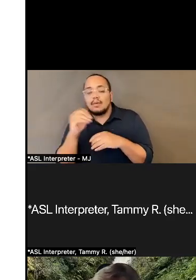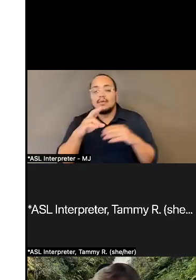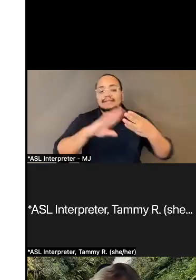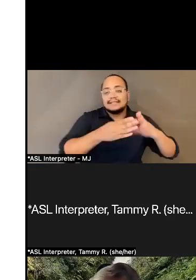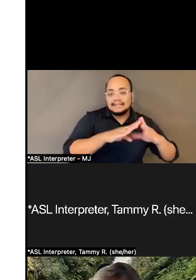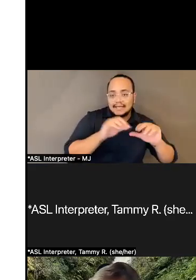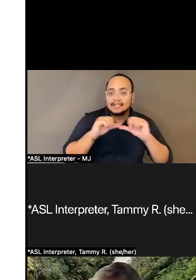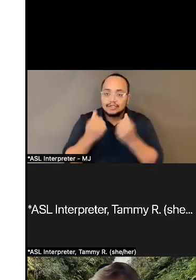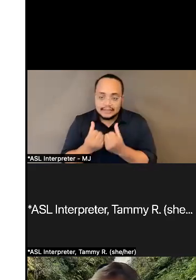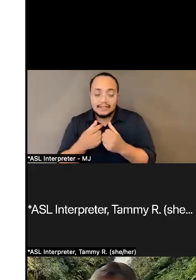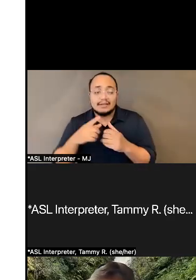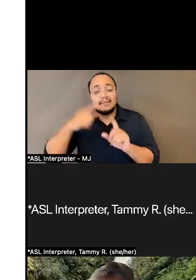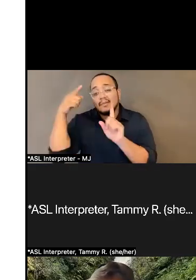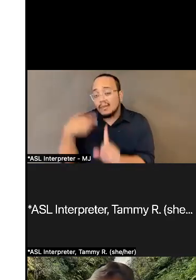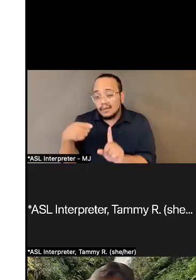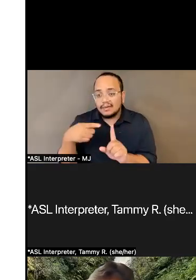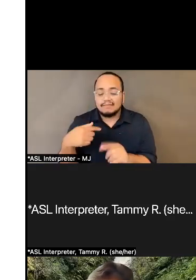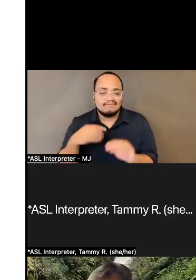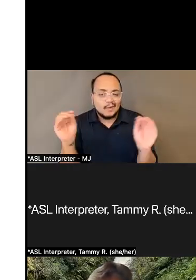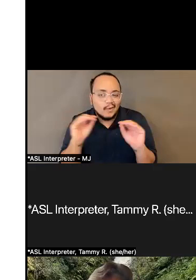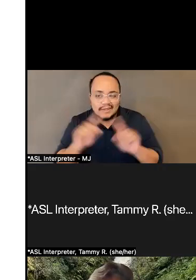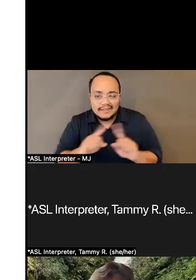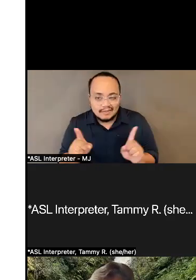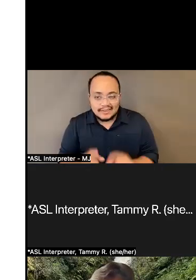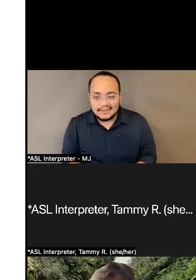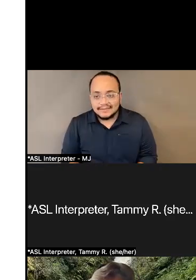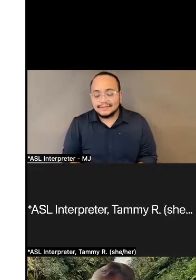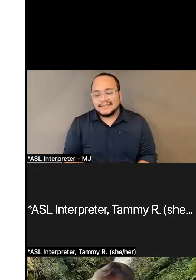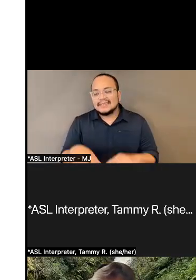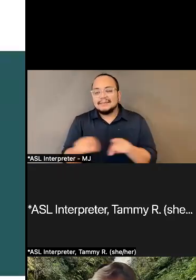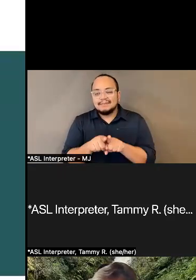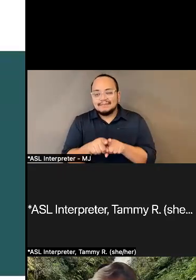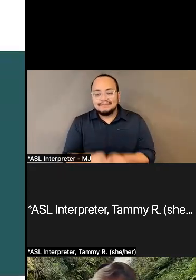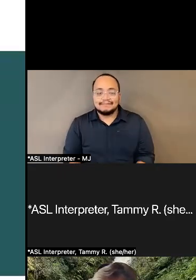The short answer to that is we found no differences.